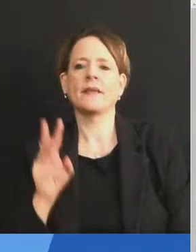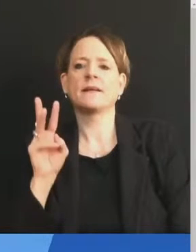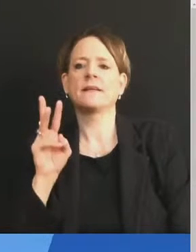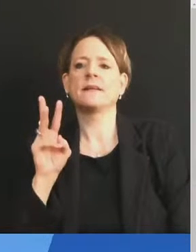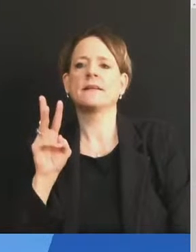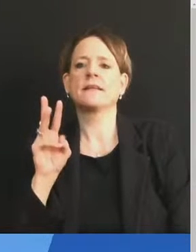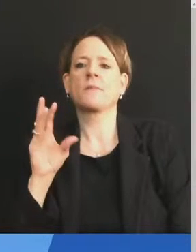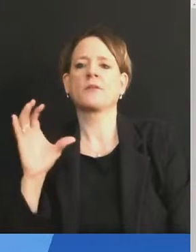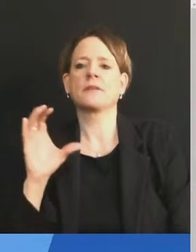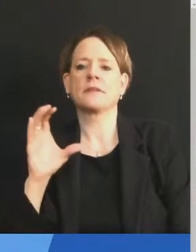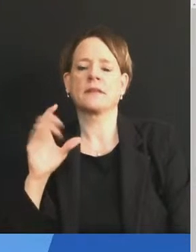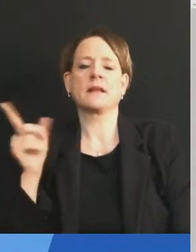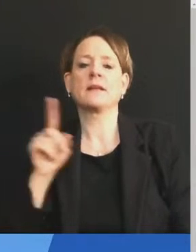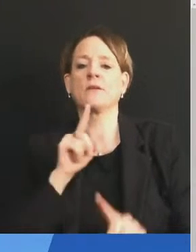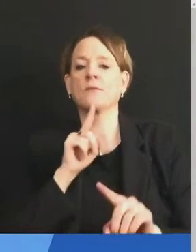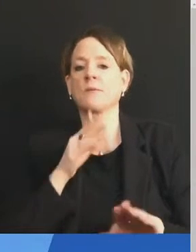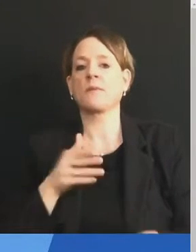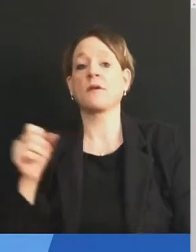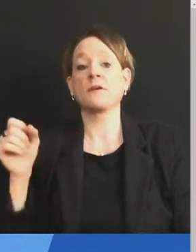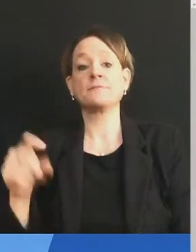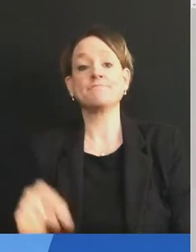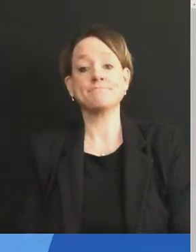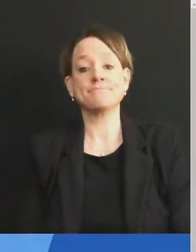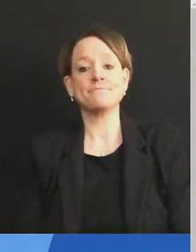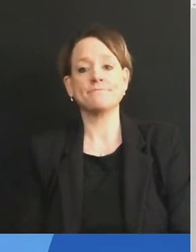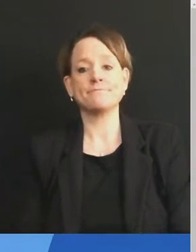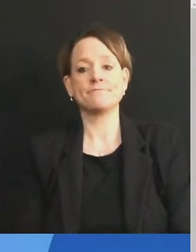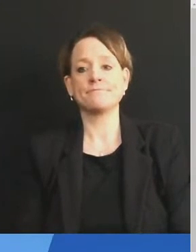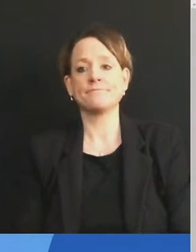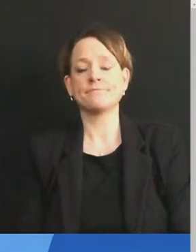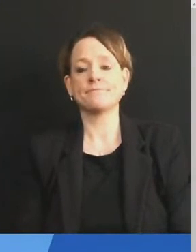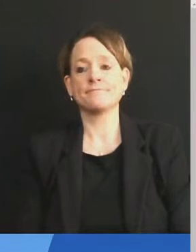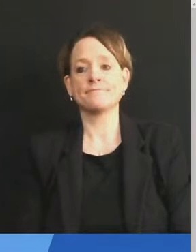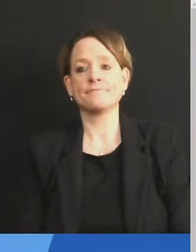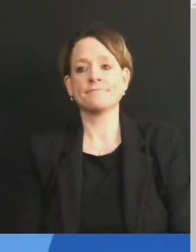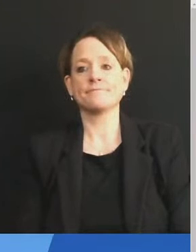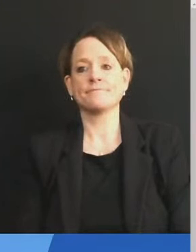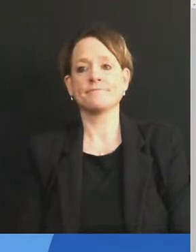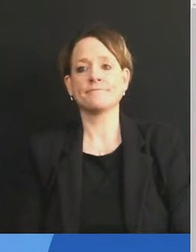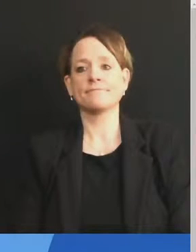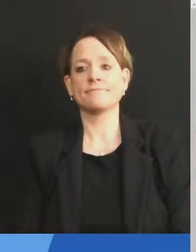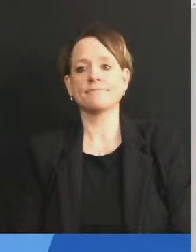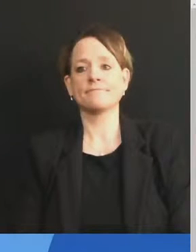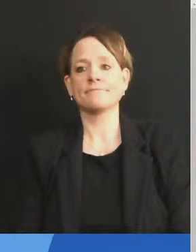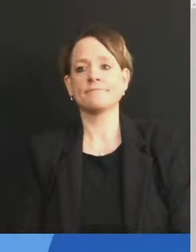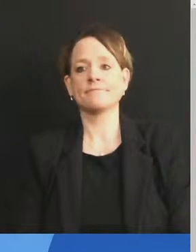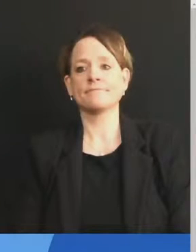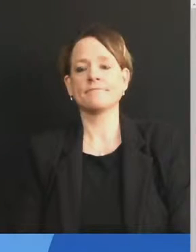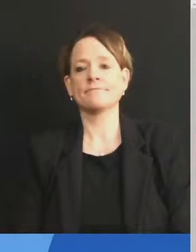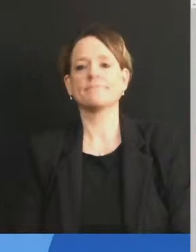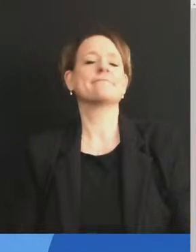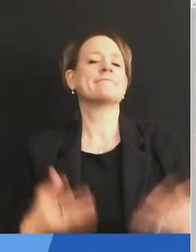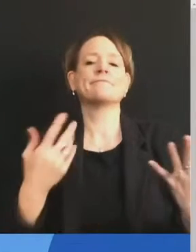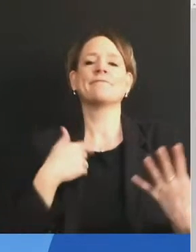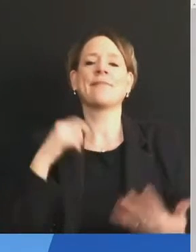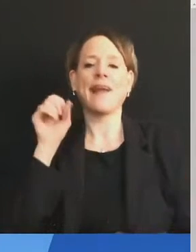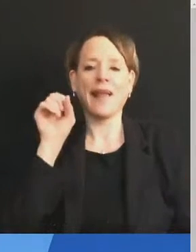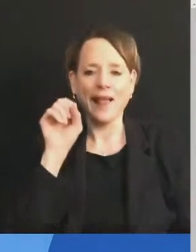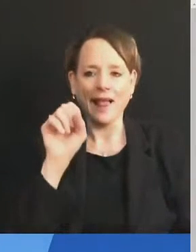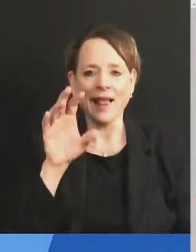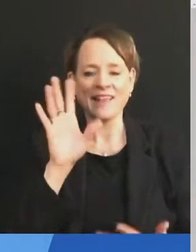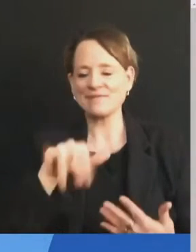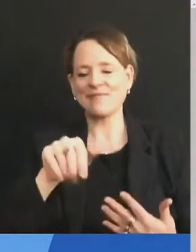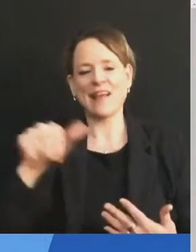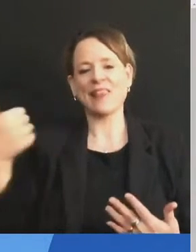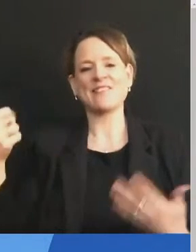Hi, thank you for taking this call today. All of my questions have already been answered, so I will pass. All right, thank you. And our final